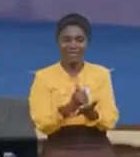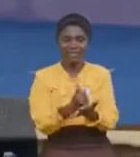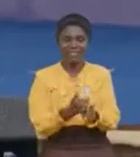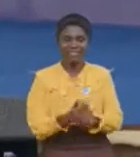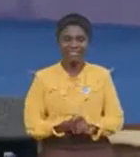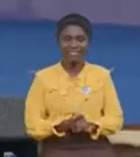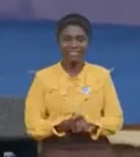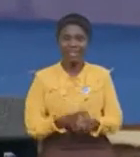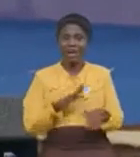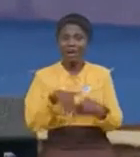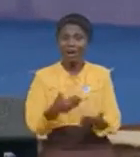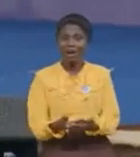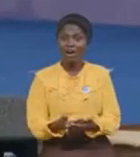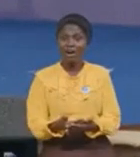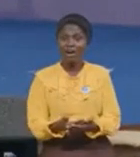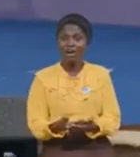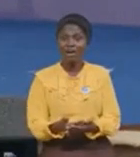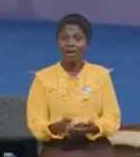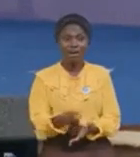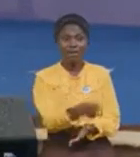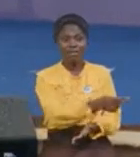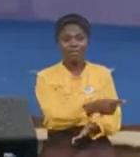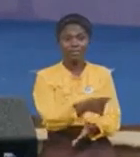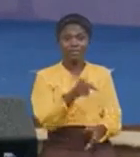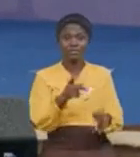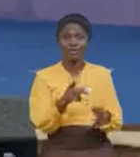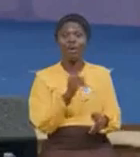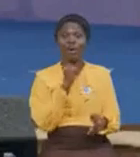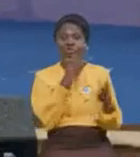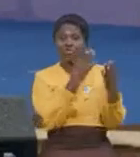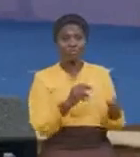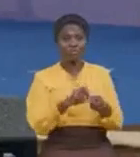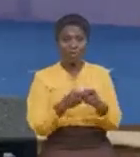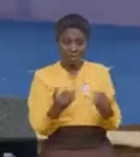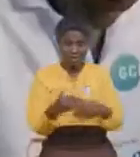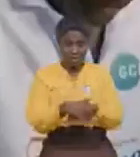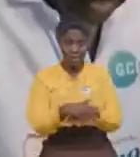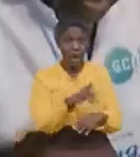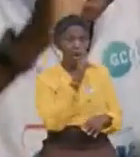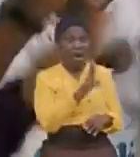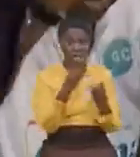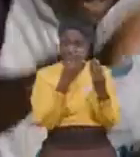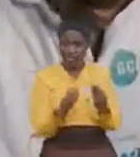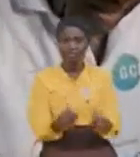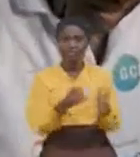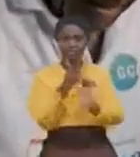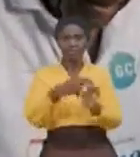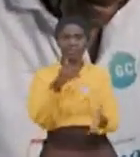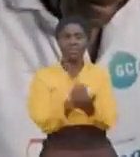All those unsolvable problems tonight, they are solved in Jesus' name.